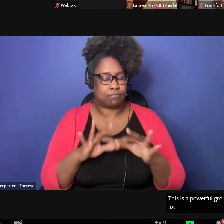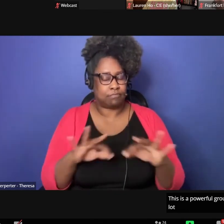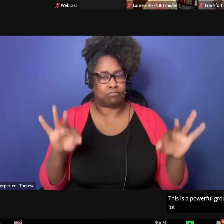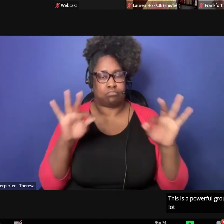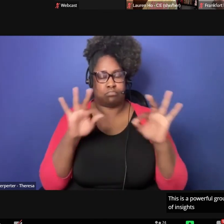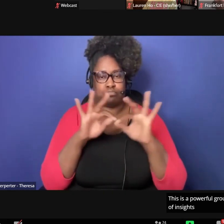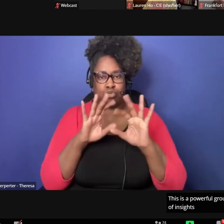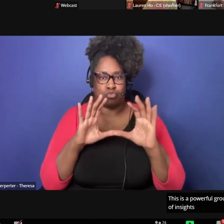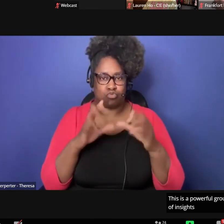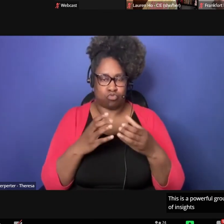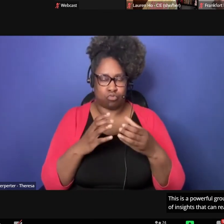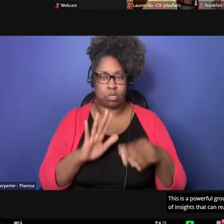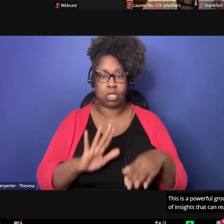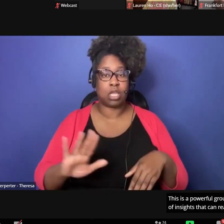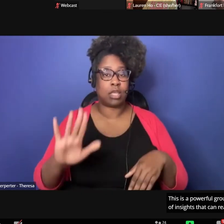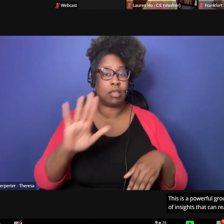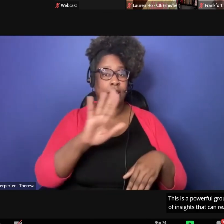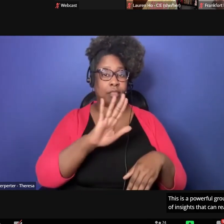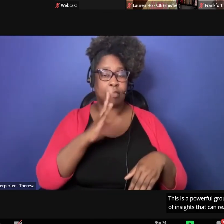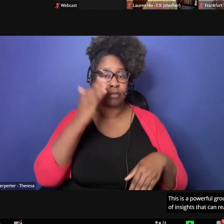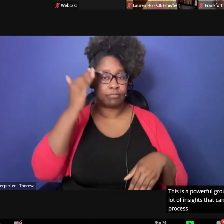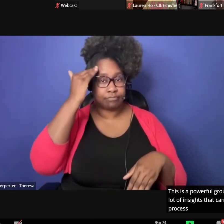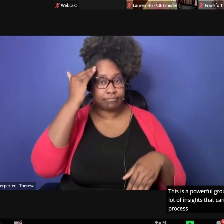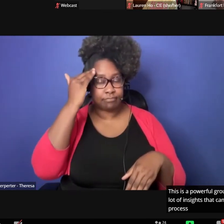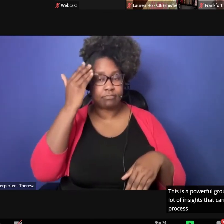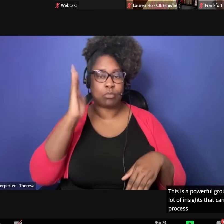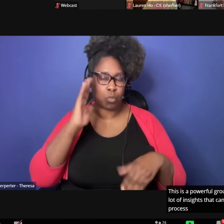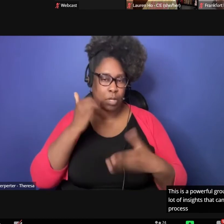insights that can really fuel and support their process.